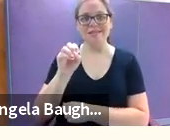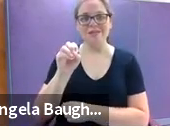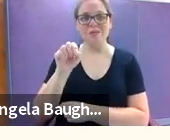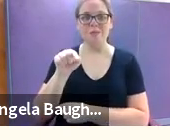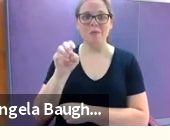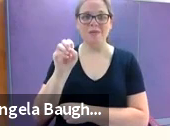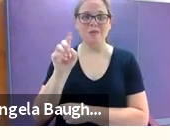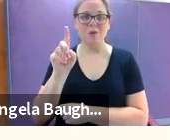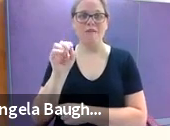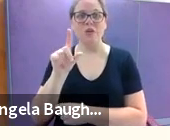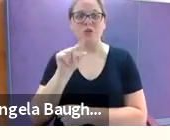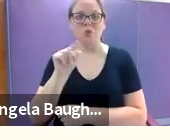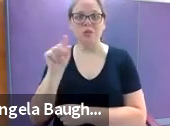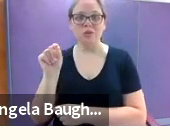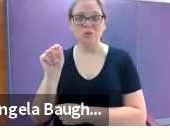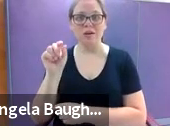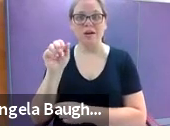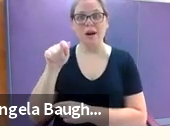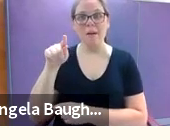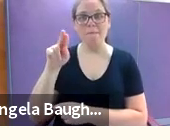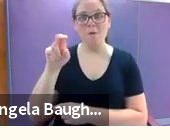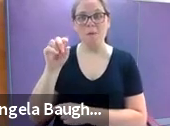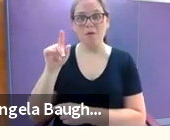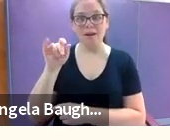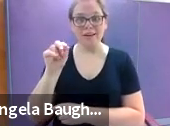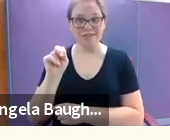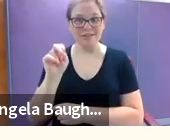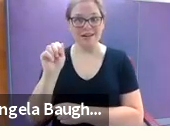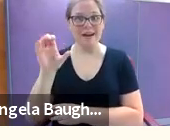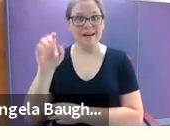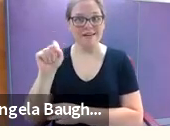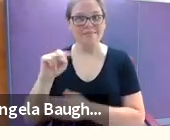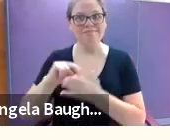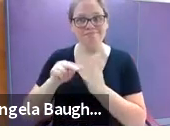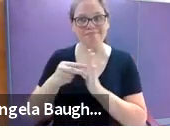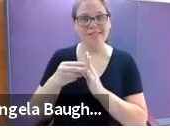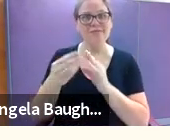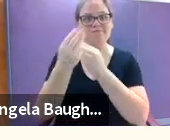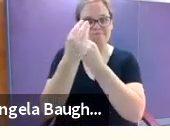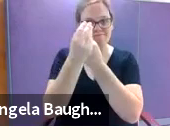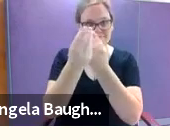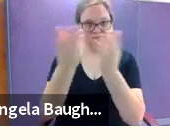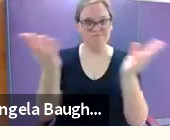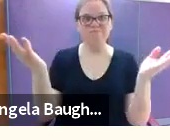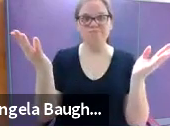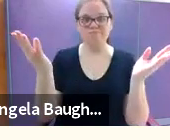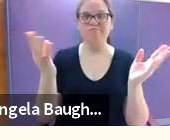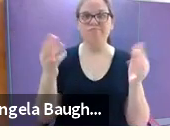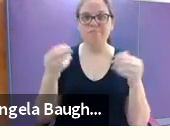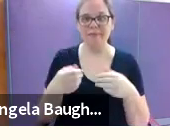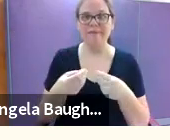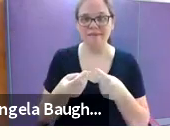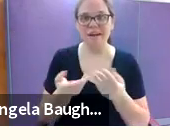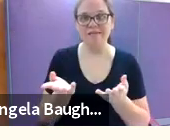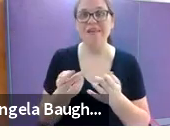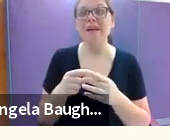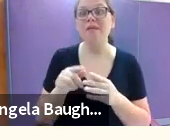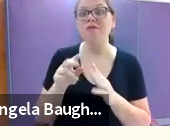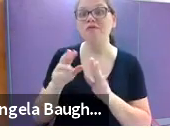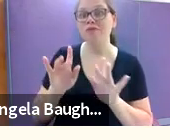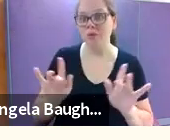4-0.01 of the 2020 Appropriation Act. Meeting notice has been provided. The meeting is being recorded